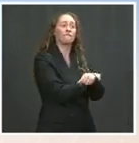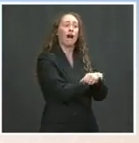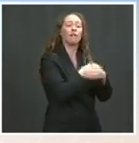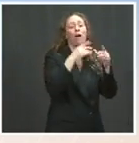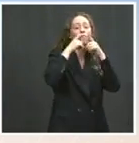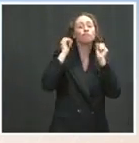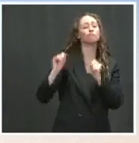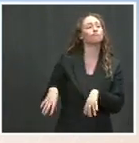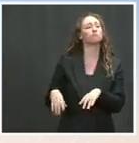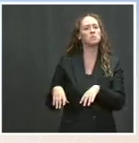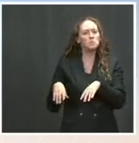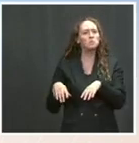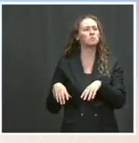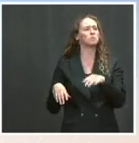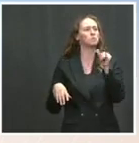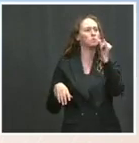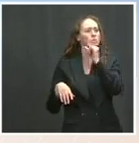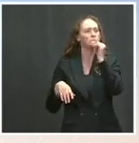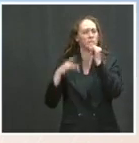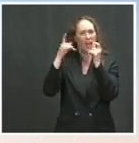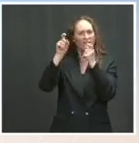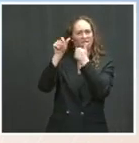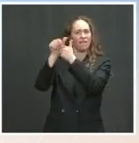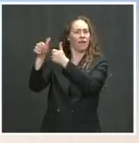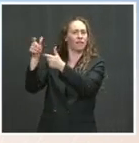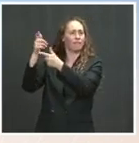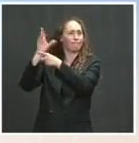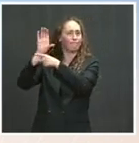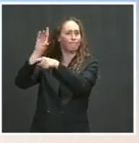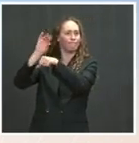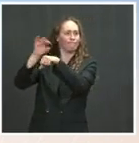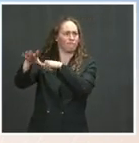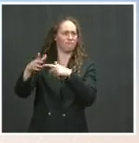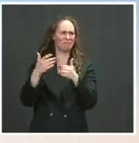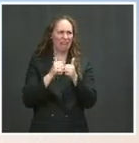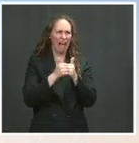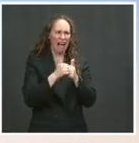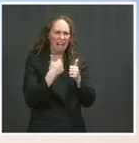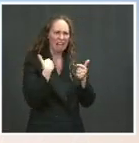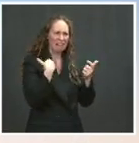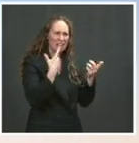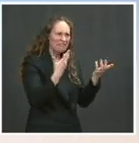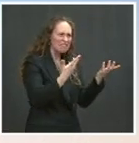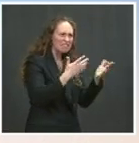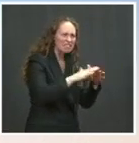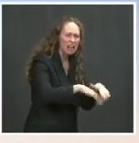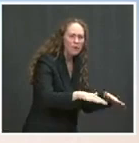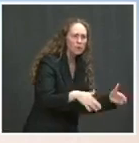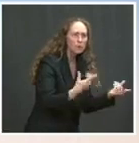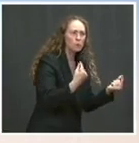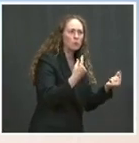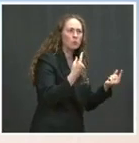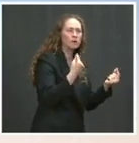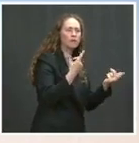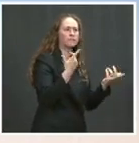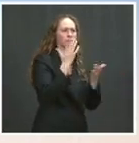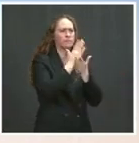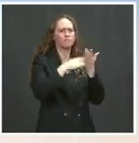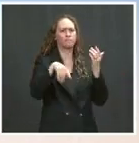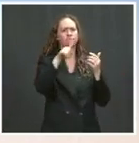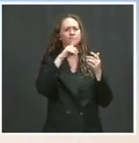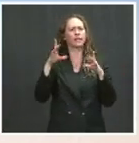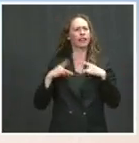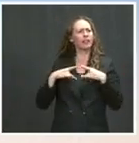put kids or even immune-compromised Americans at risk? Well, I would say that what this guidance provides